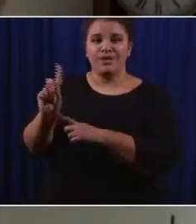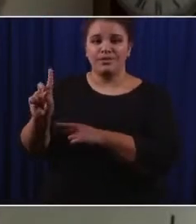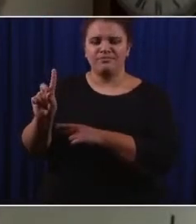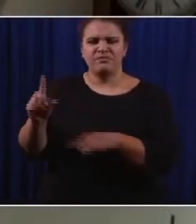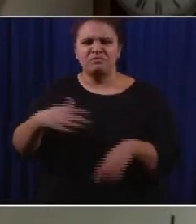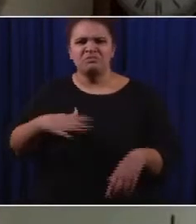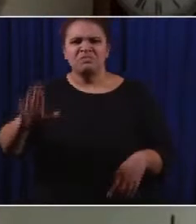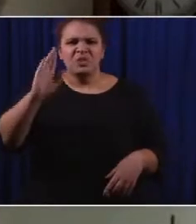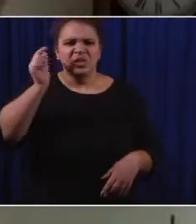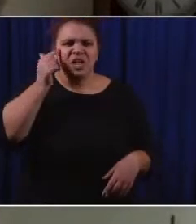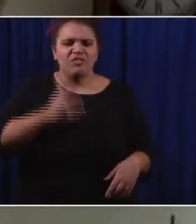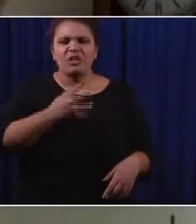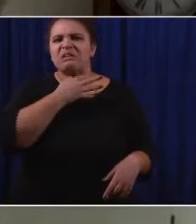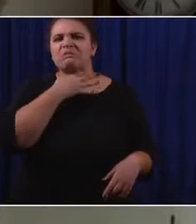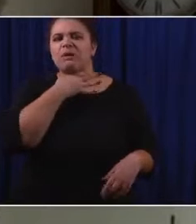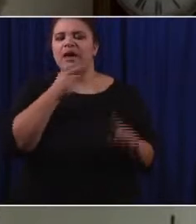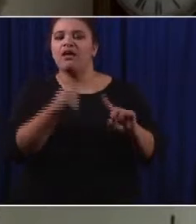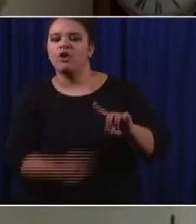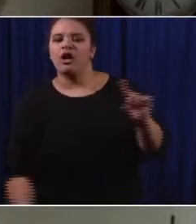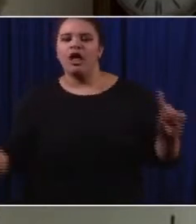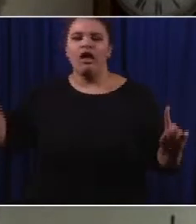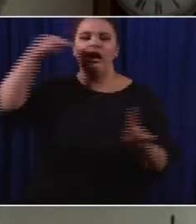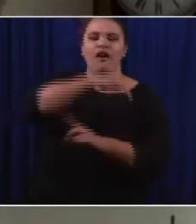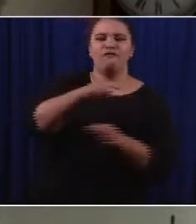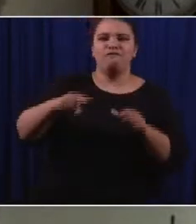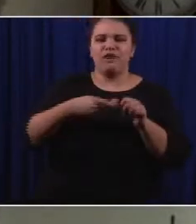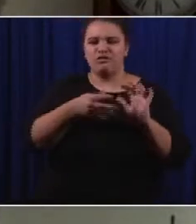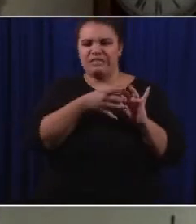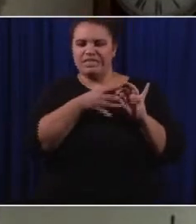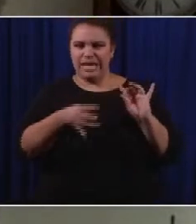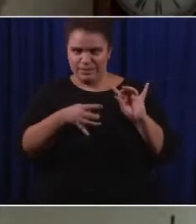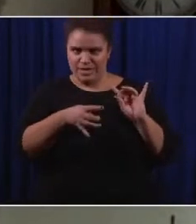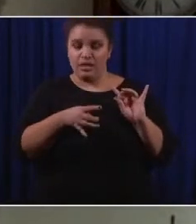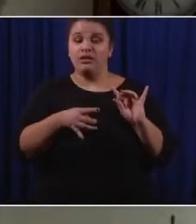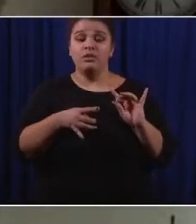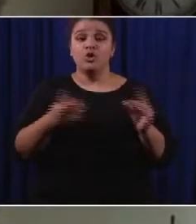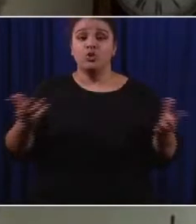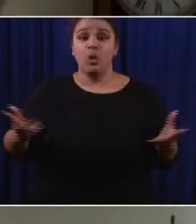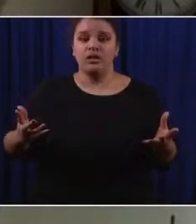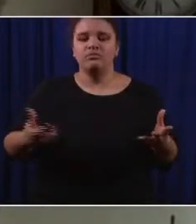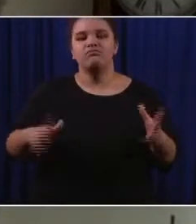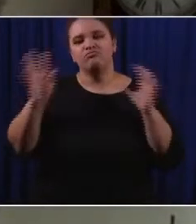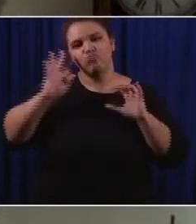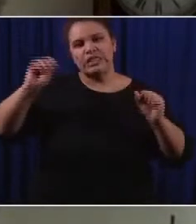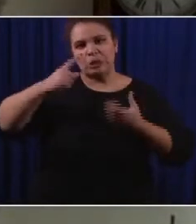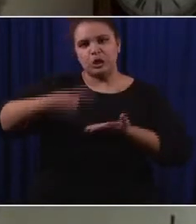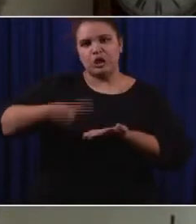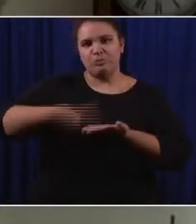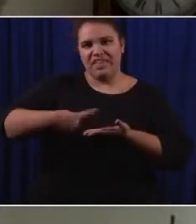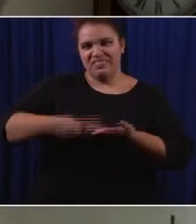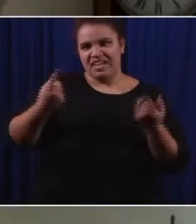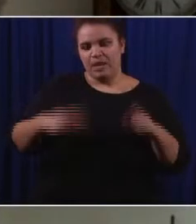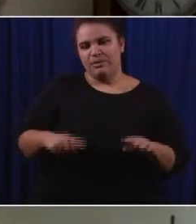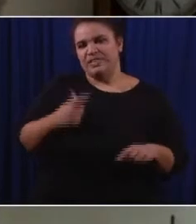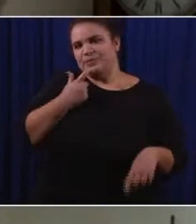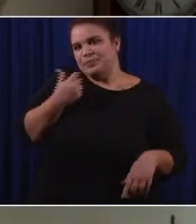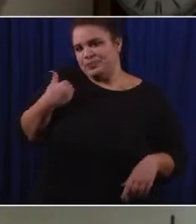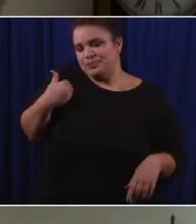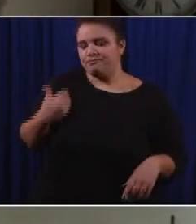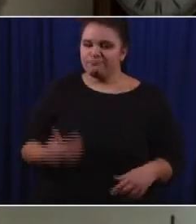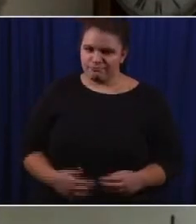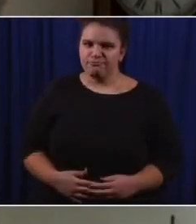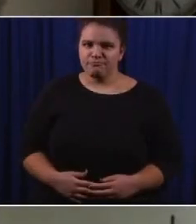original statement at the very beginning of all this, and that is about the debate the other night. I know you've been part of a lot of